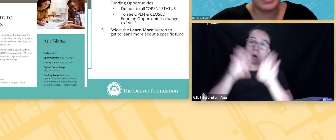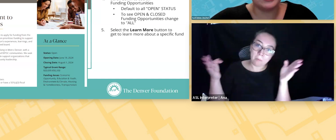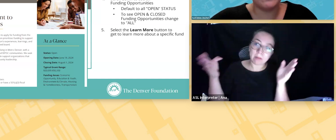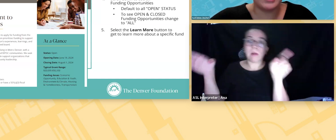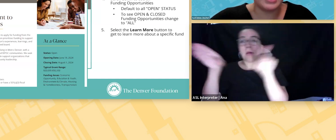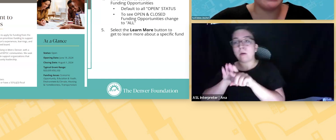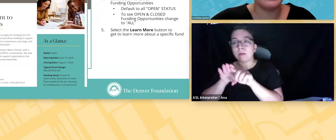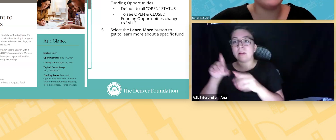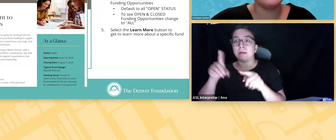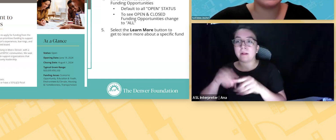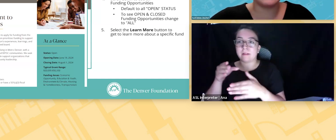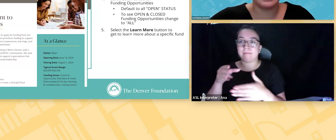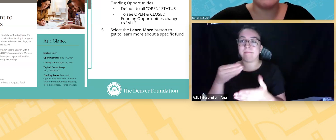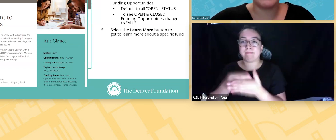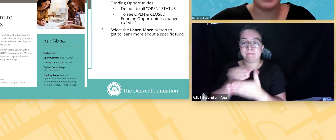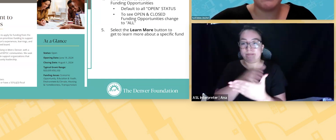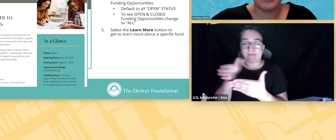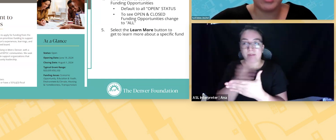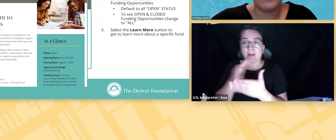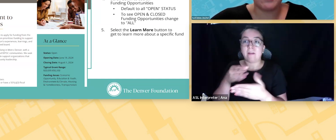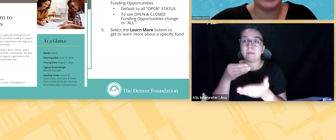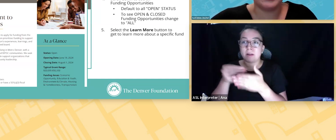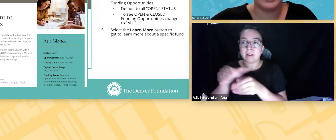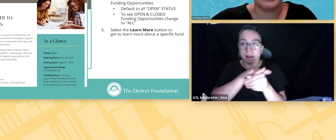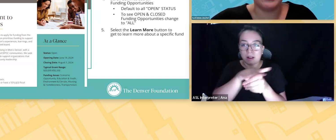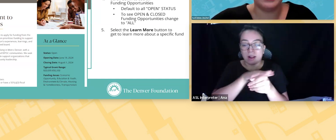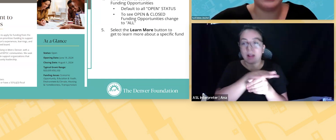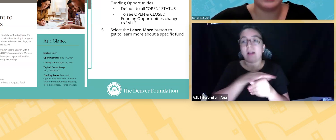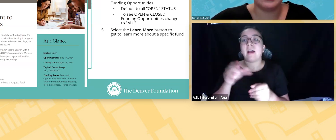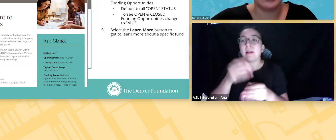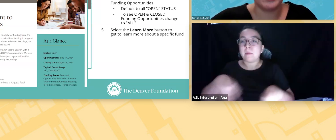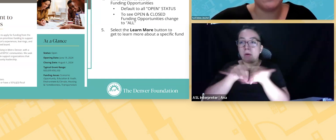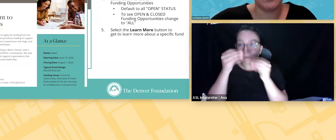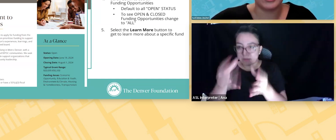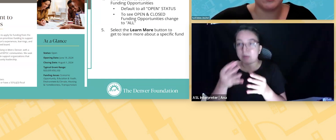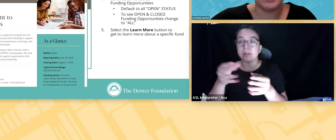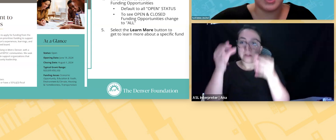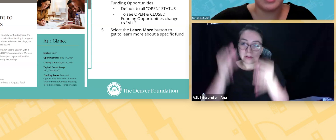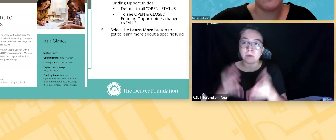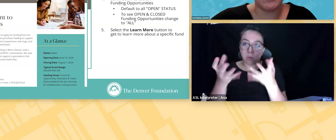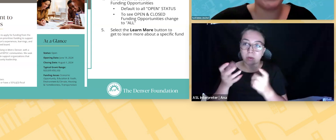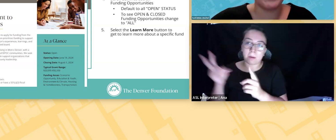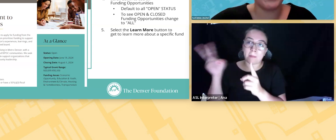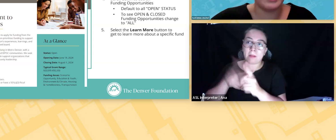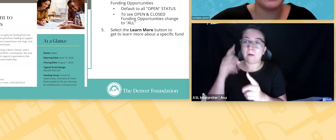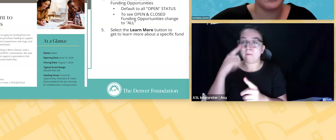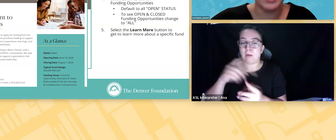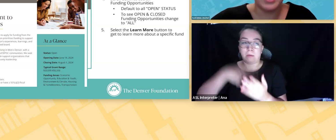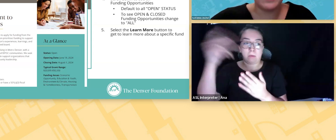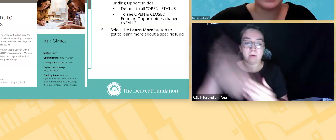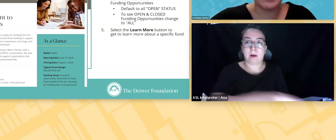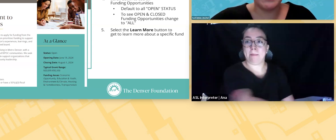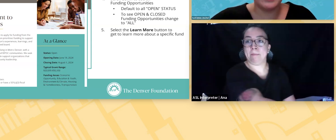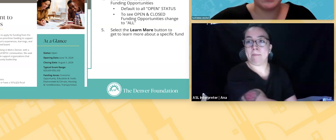grant range, funding areas, kind of important information that you'll need to determine if you want to apply for the program.